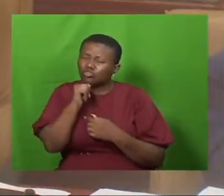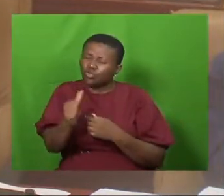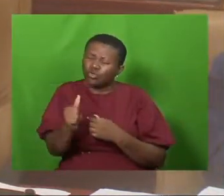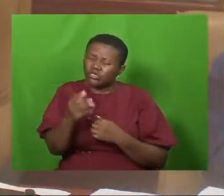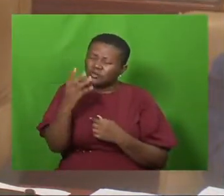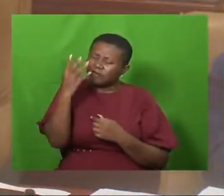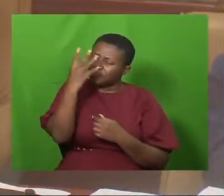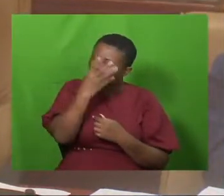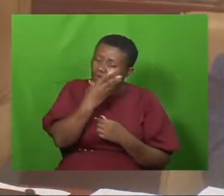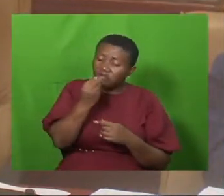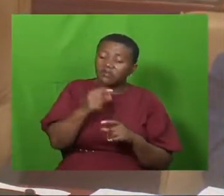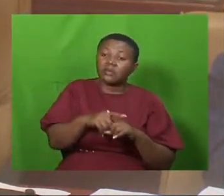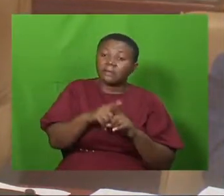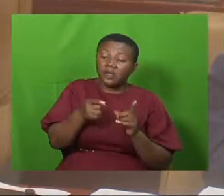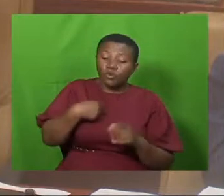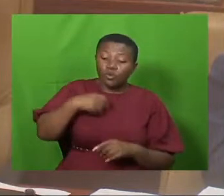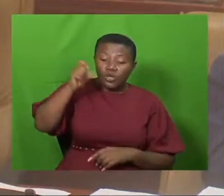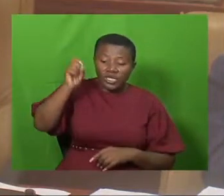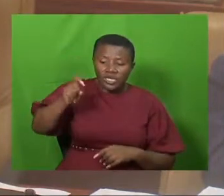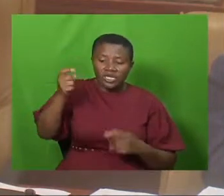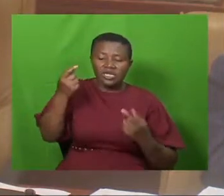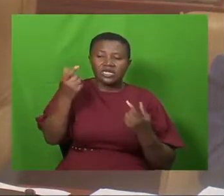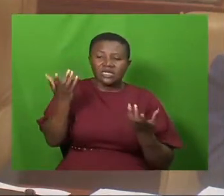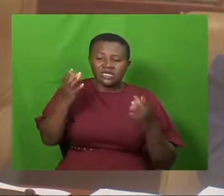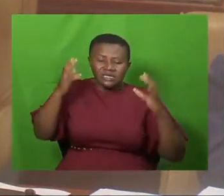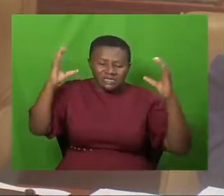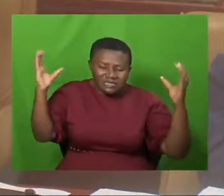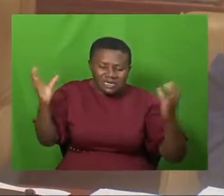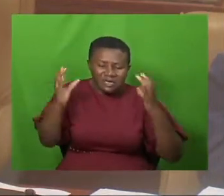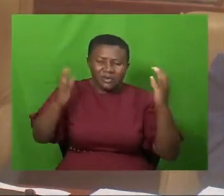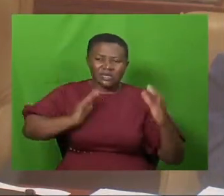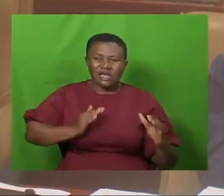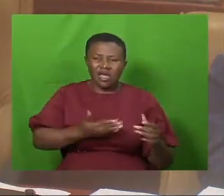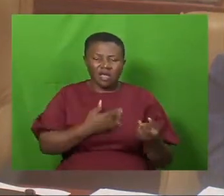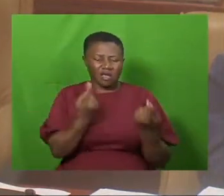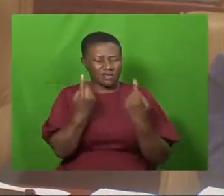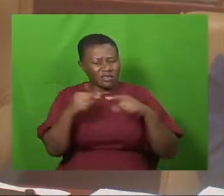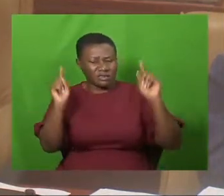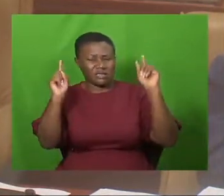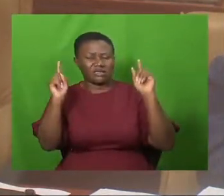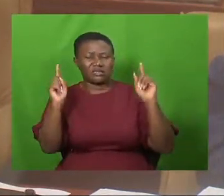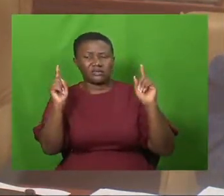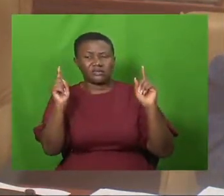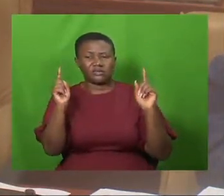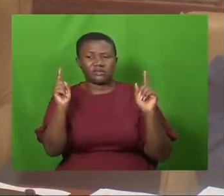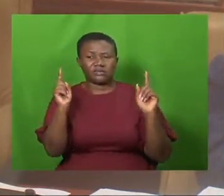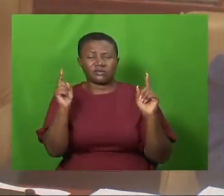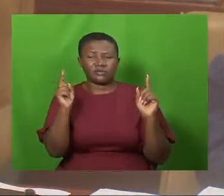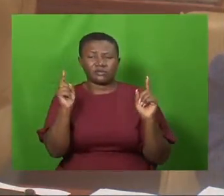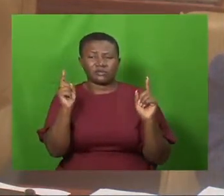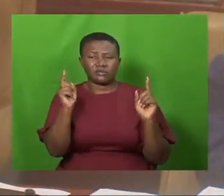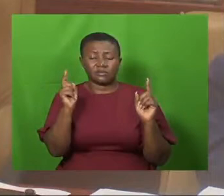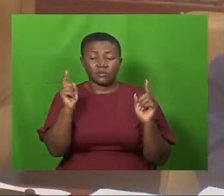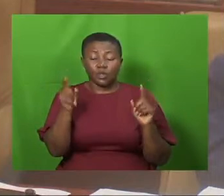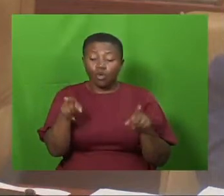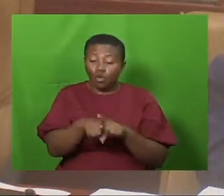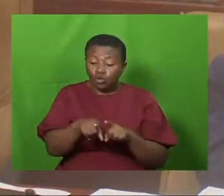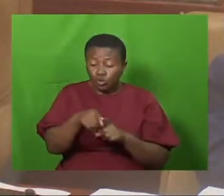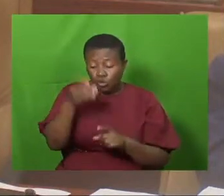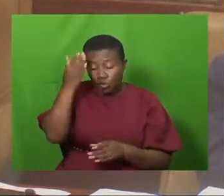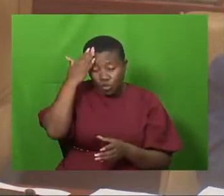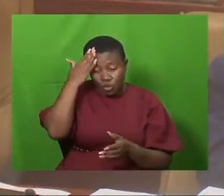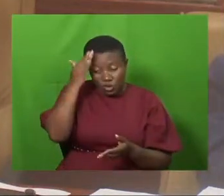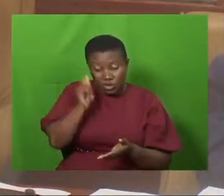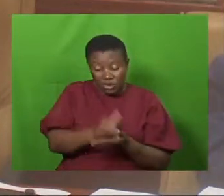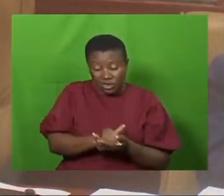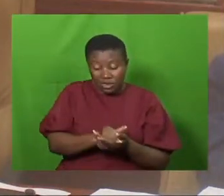let's celebrate the successes that we've been able to chalk in all fields of endeavor, and know that no matter how bad